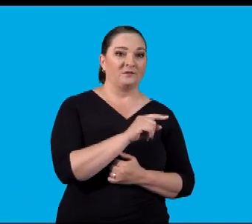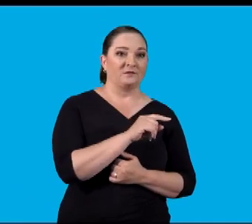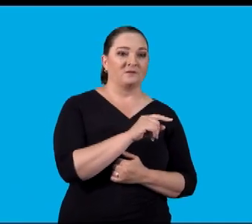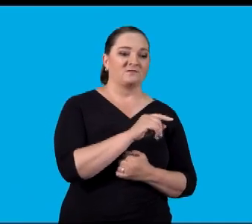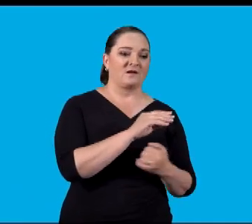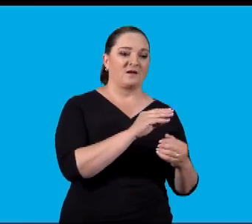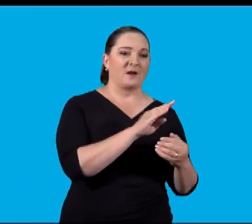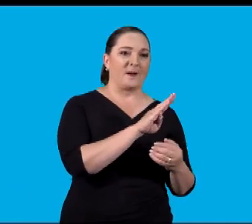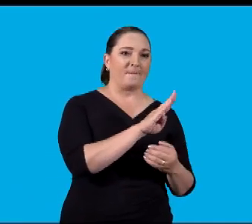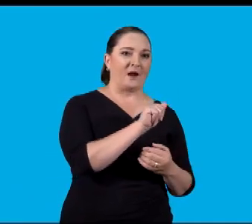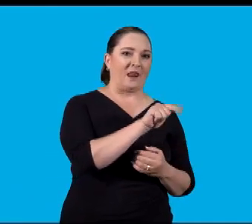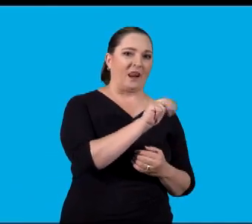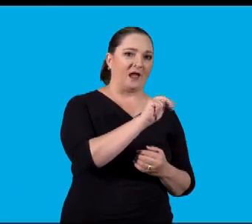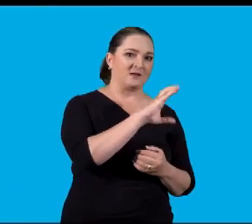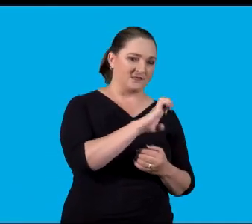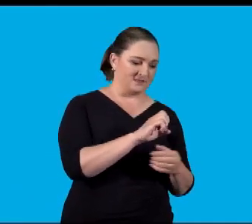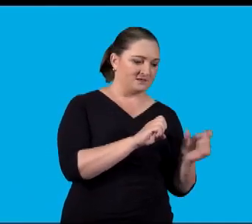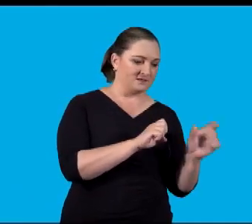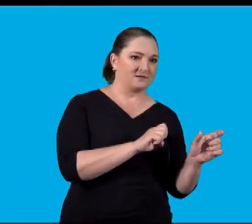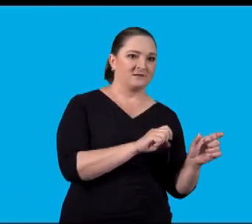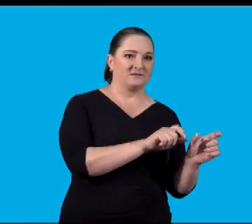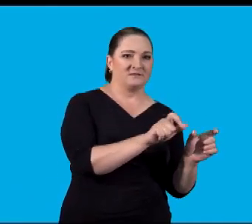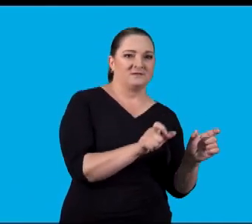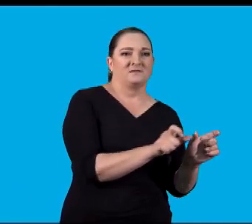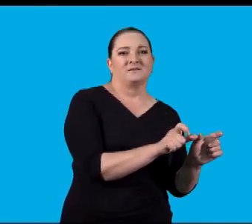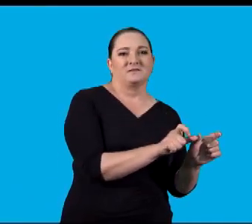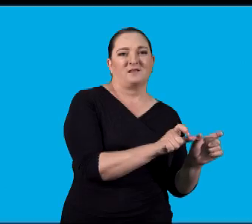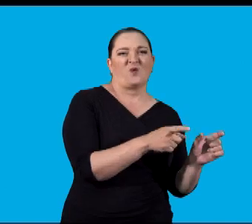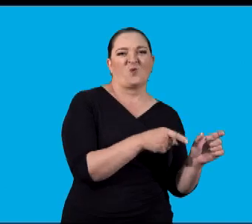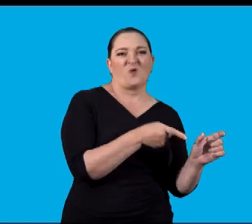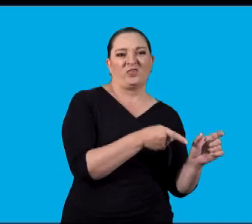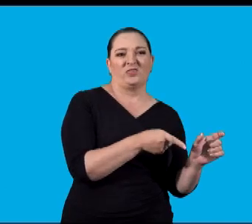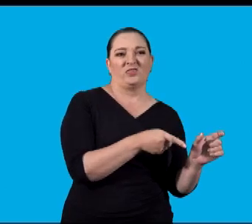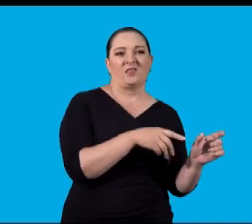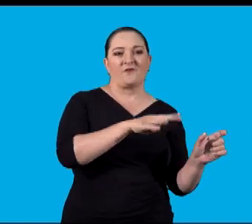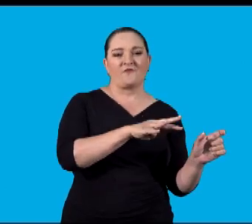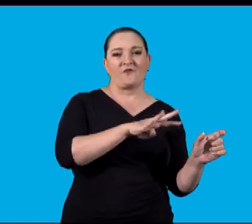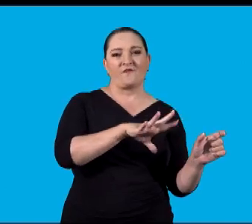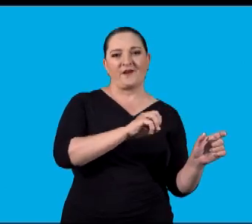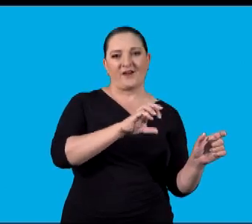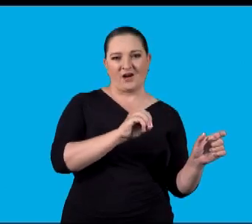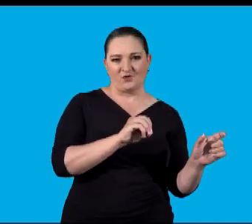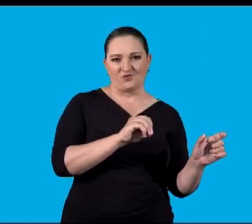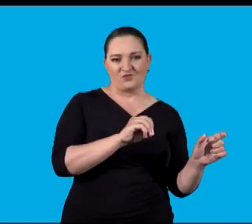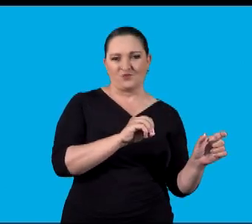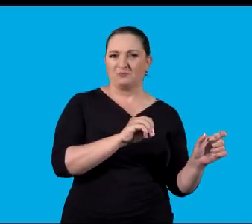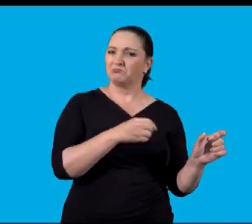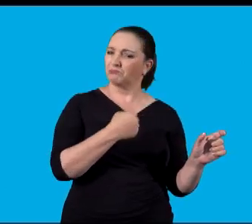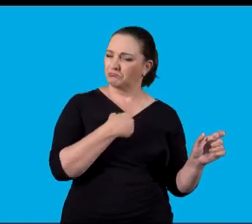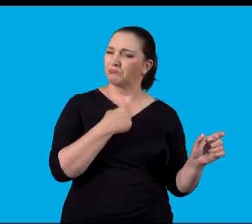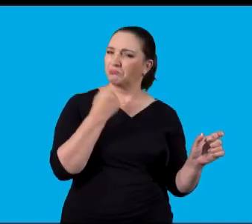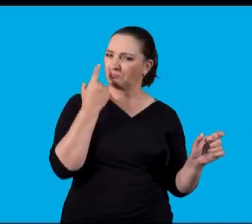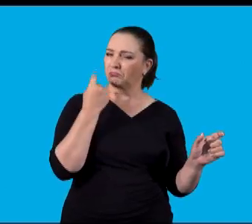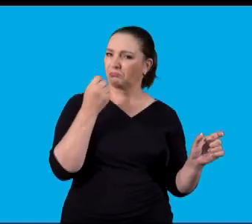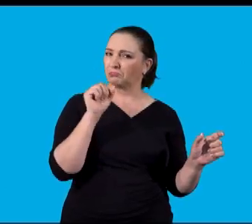I'll say balance here. It's balance brought down. That is 4,500. But